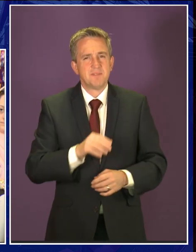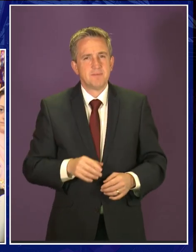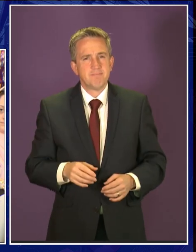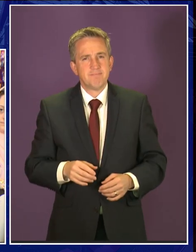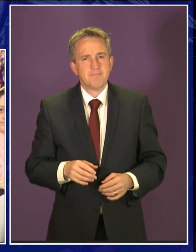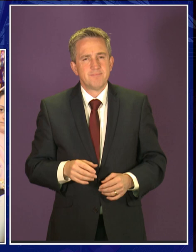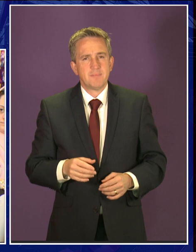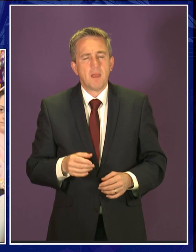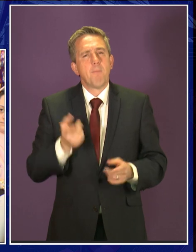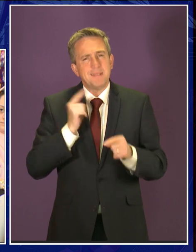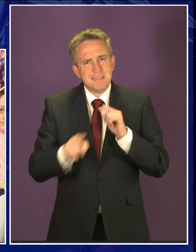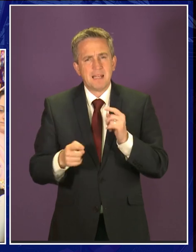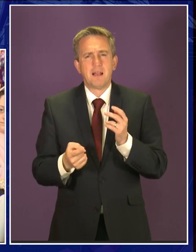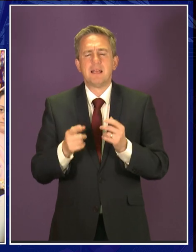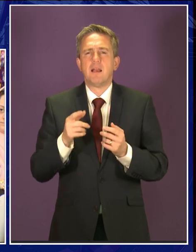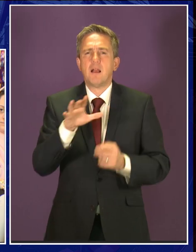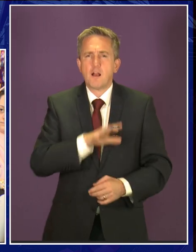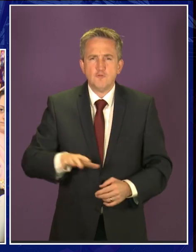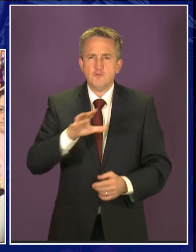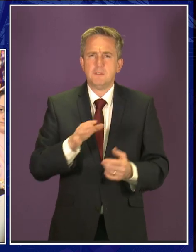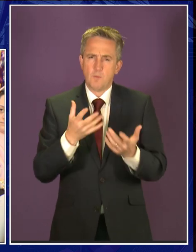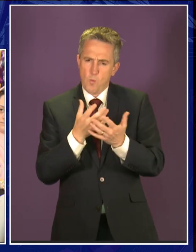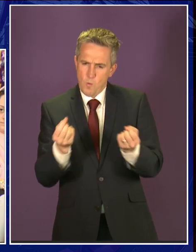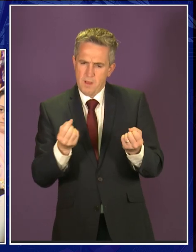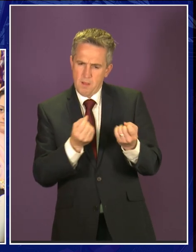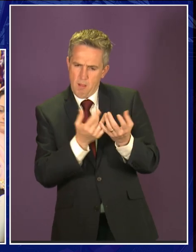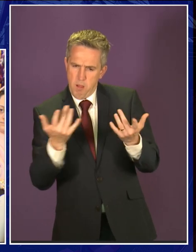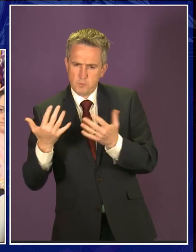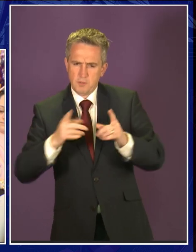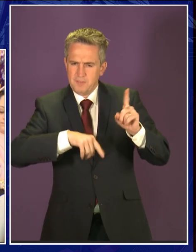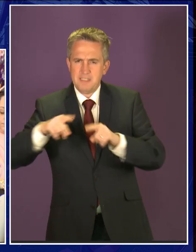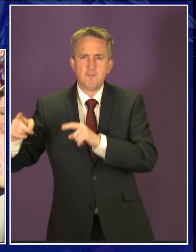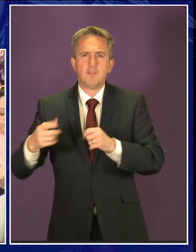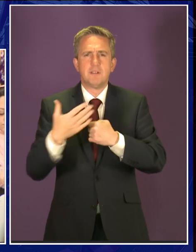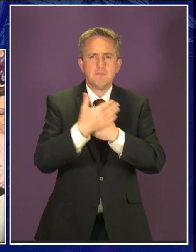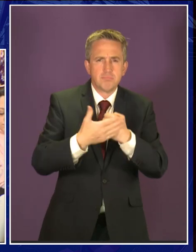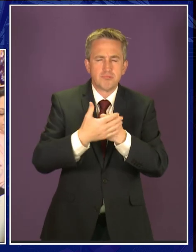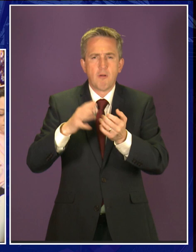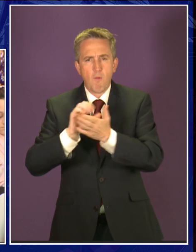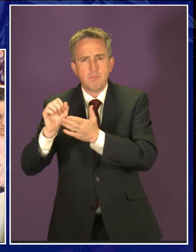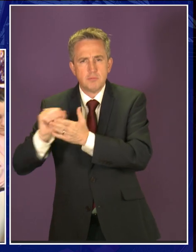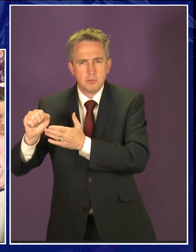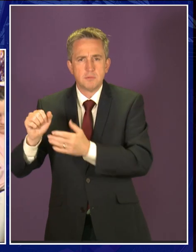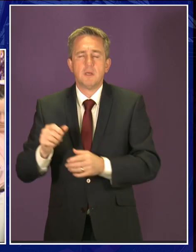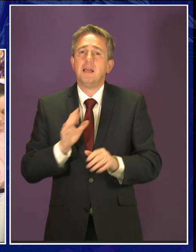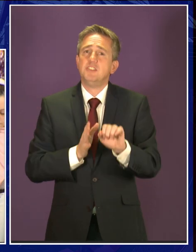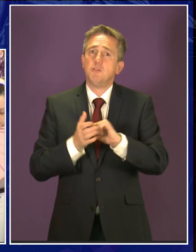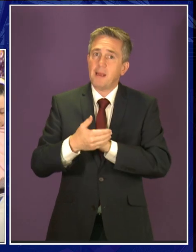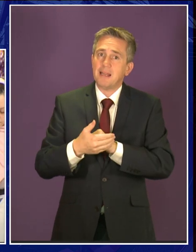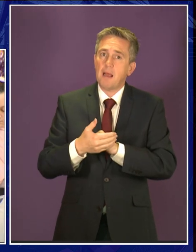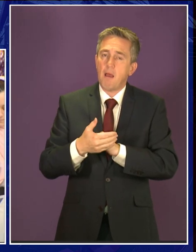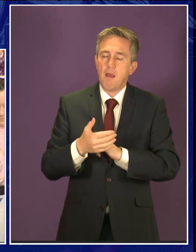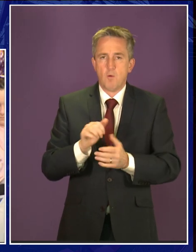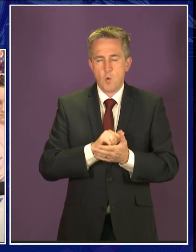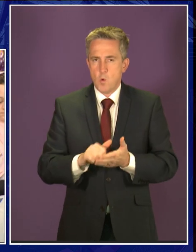with multicultural identities. In Jamaica, we usually operate from a space of